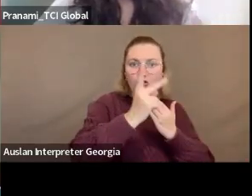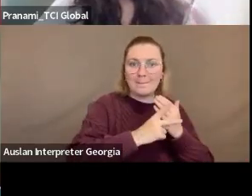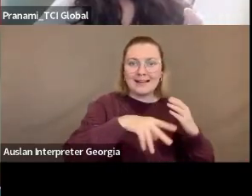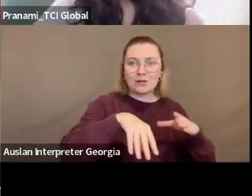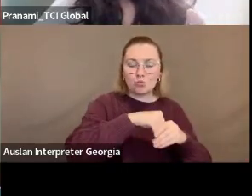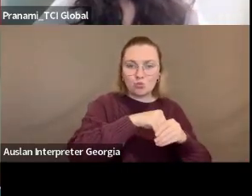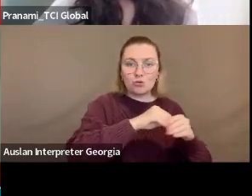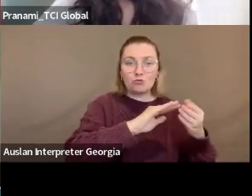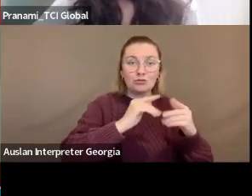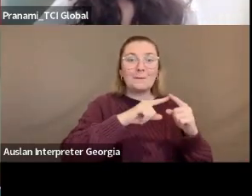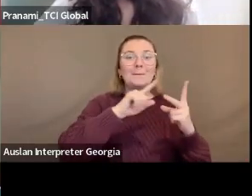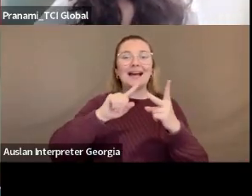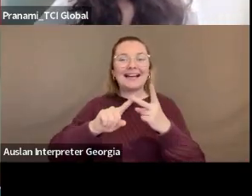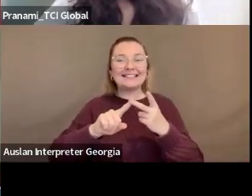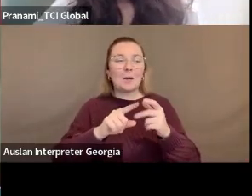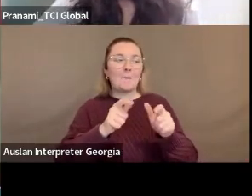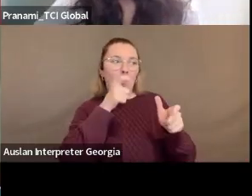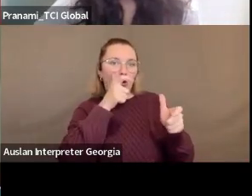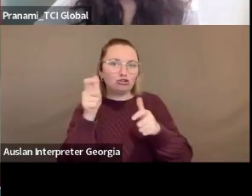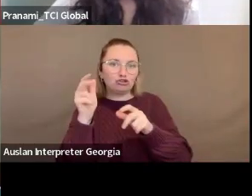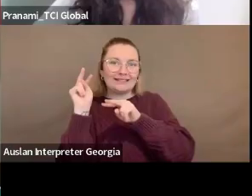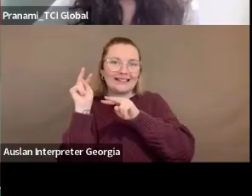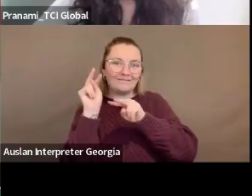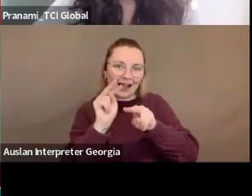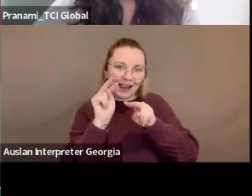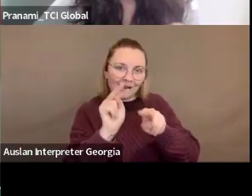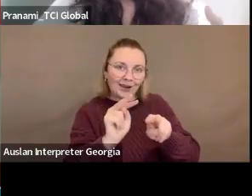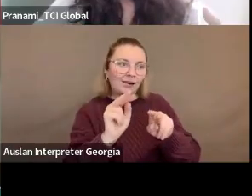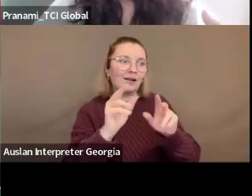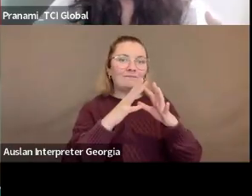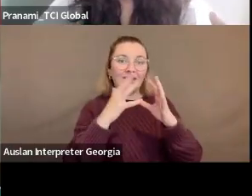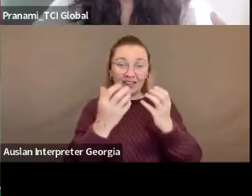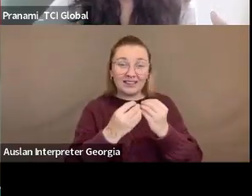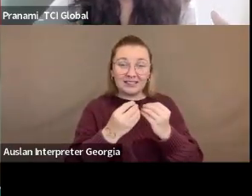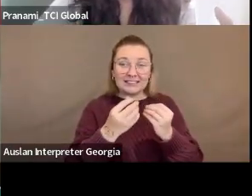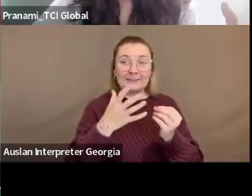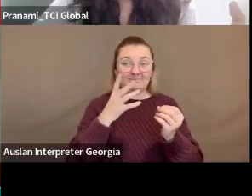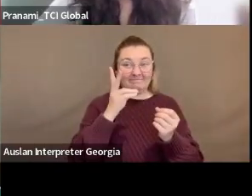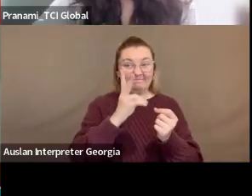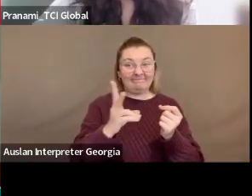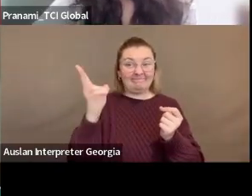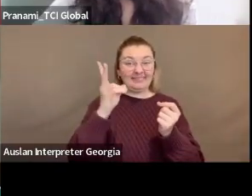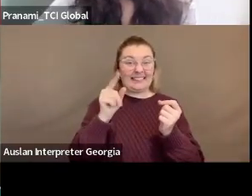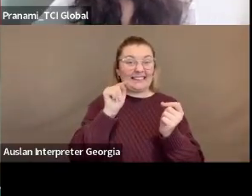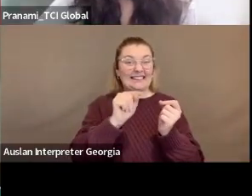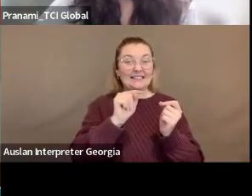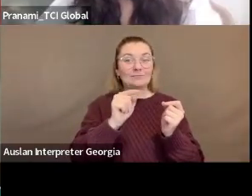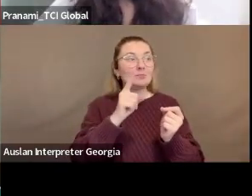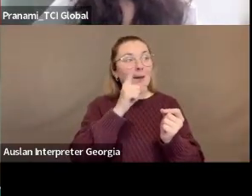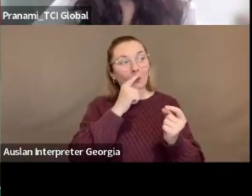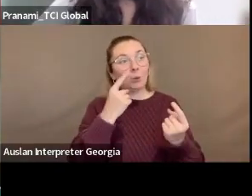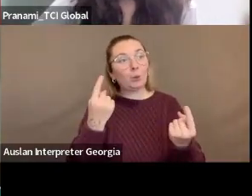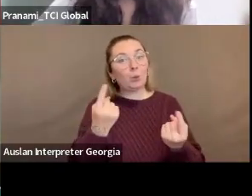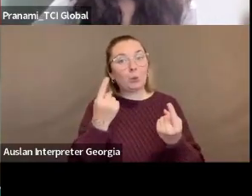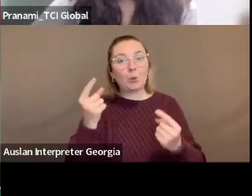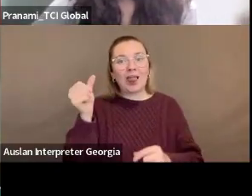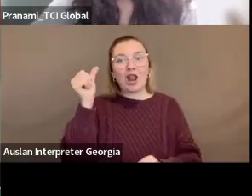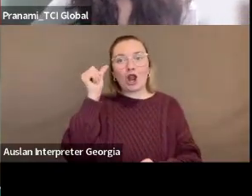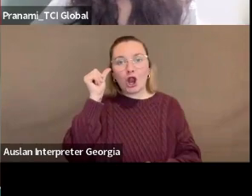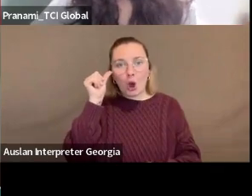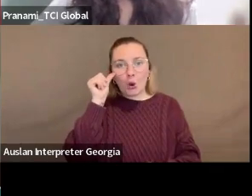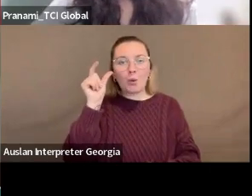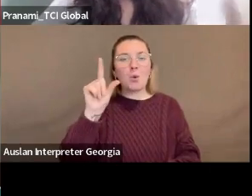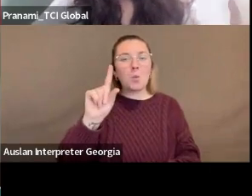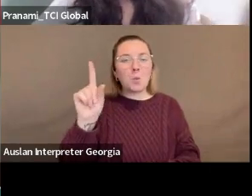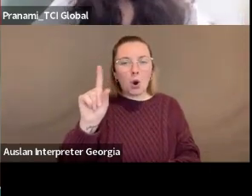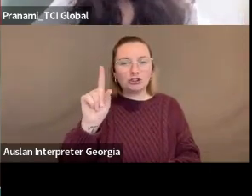inclusion, as well as the monitoring and evaluation. Because again, it's people who know what